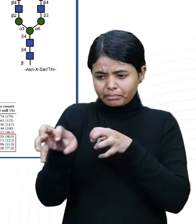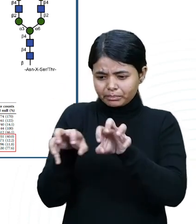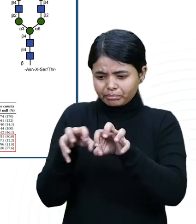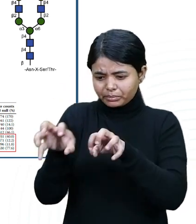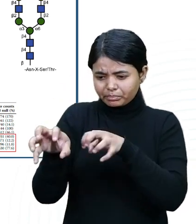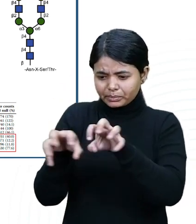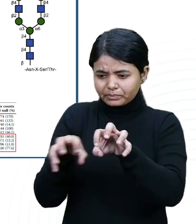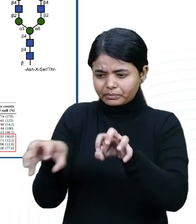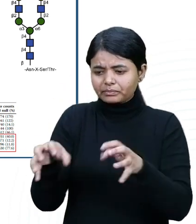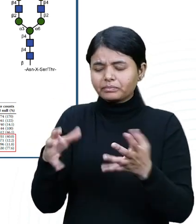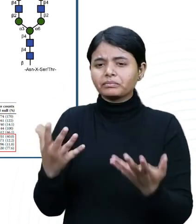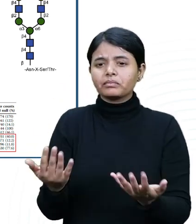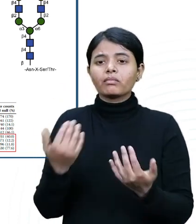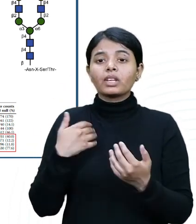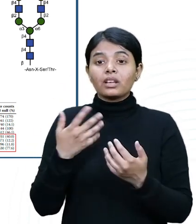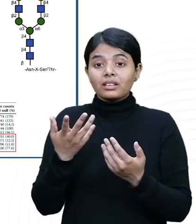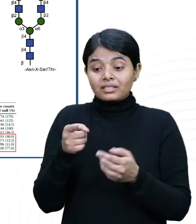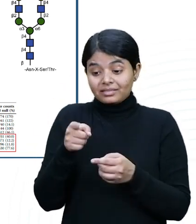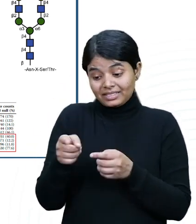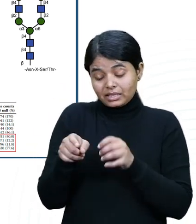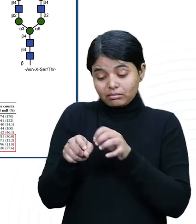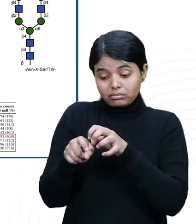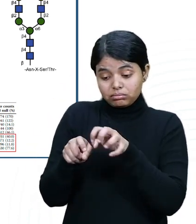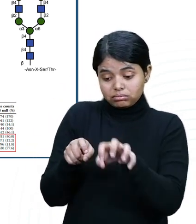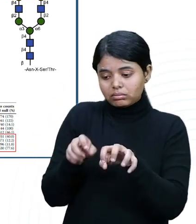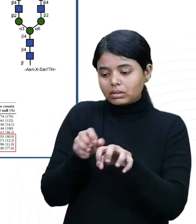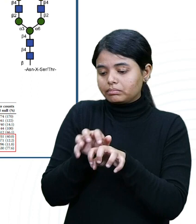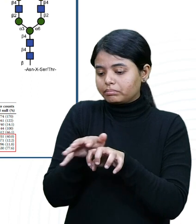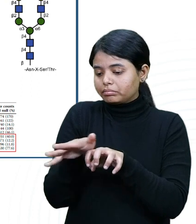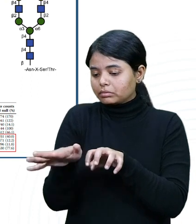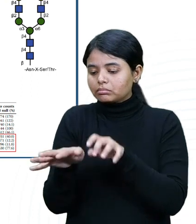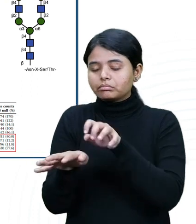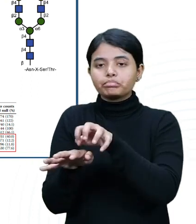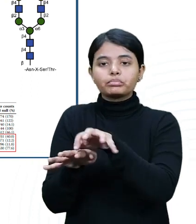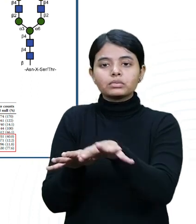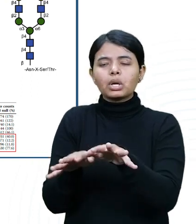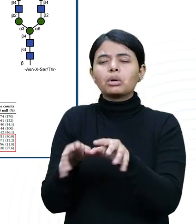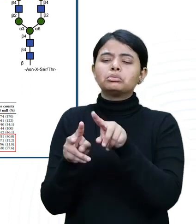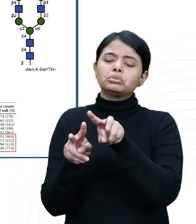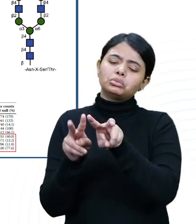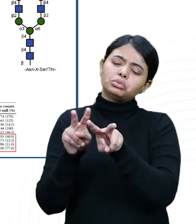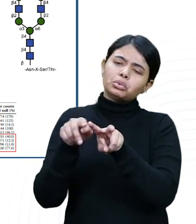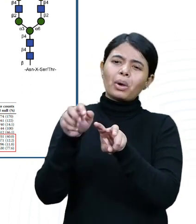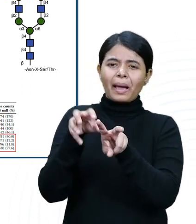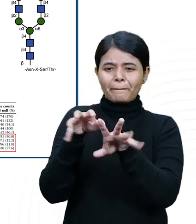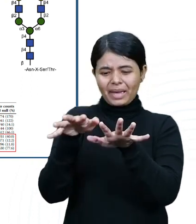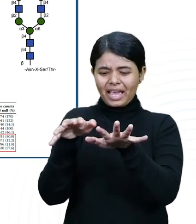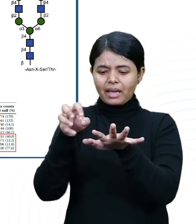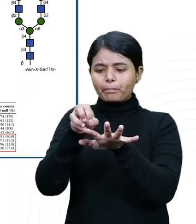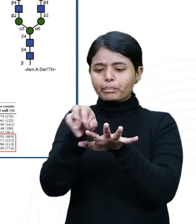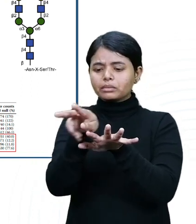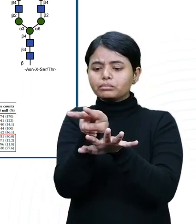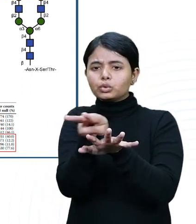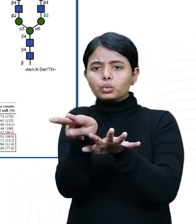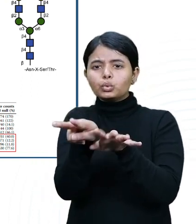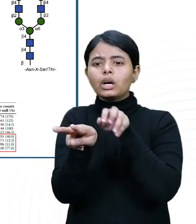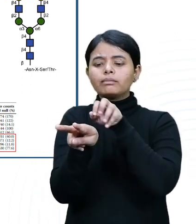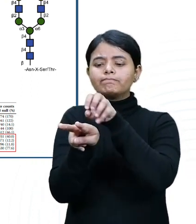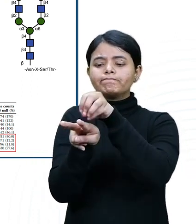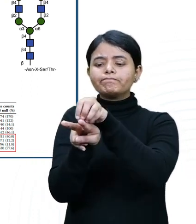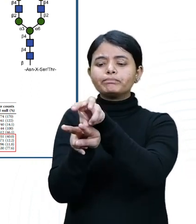branching happening. So there's less of 3,6 substituted galactose in the knockout, and then there is no branching happening in